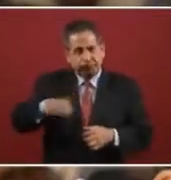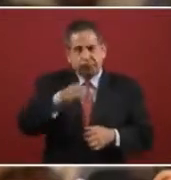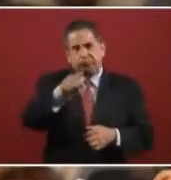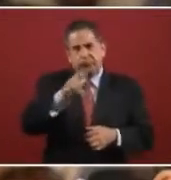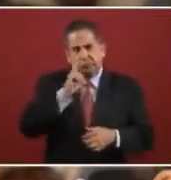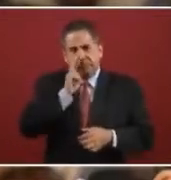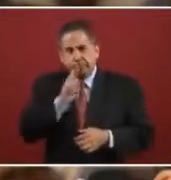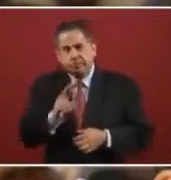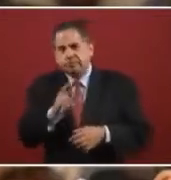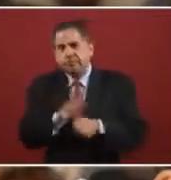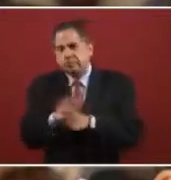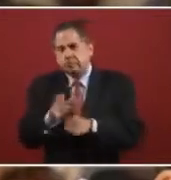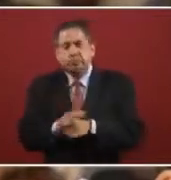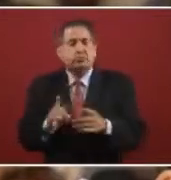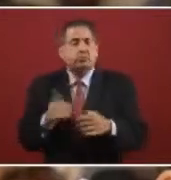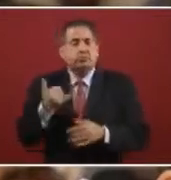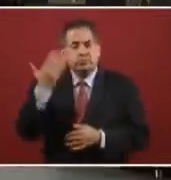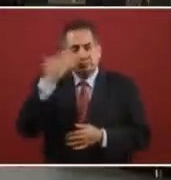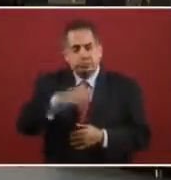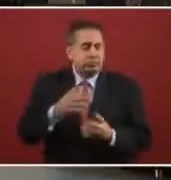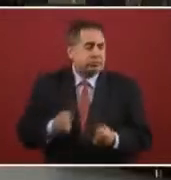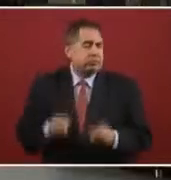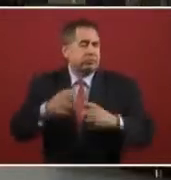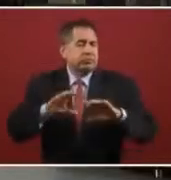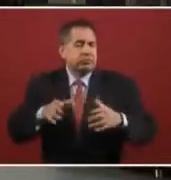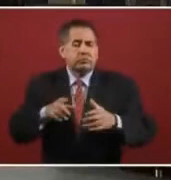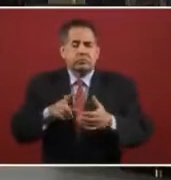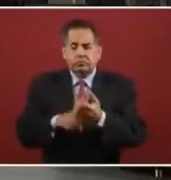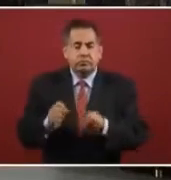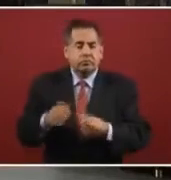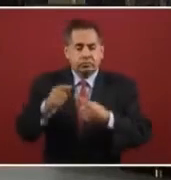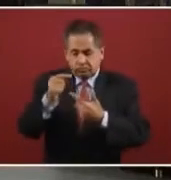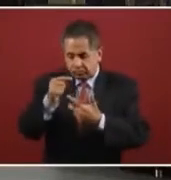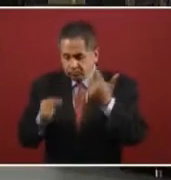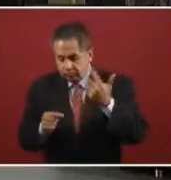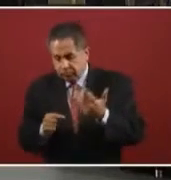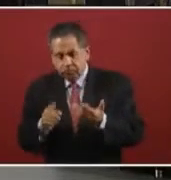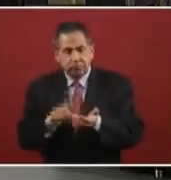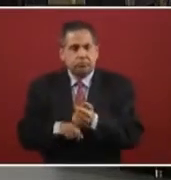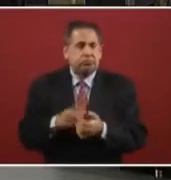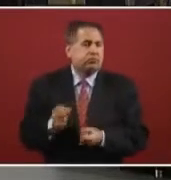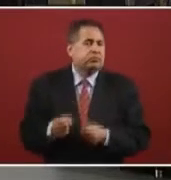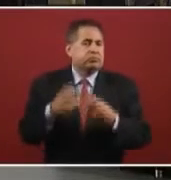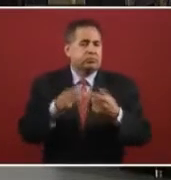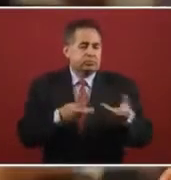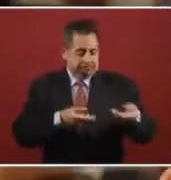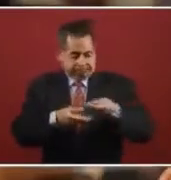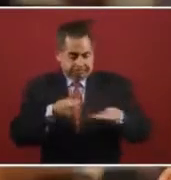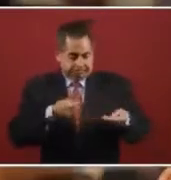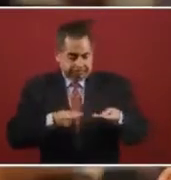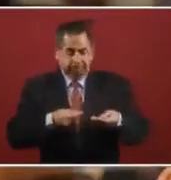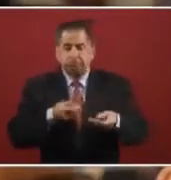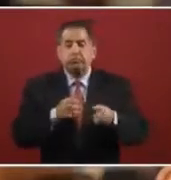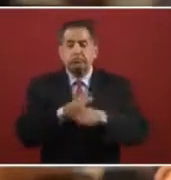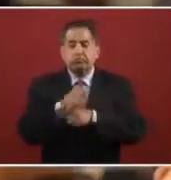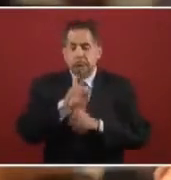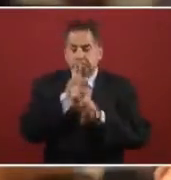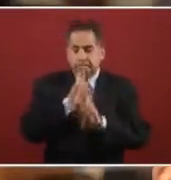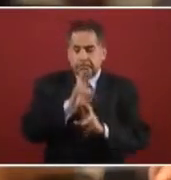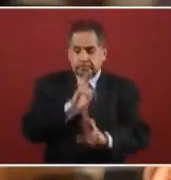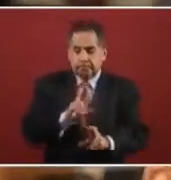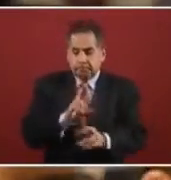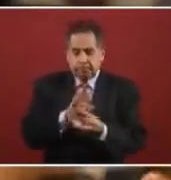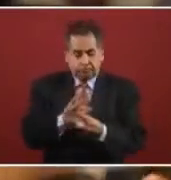the report that you have? And how many cases have you received? And how many cases have you